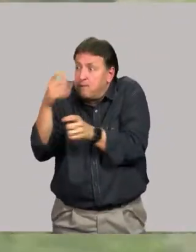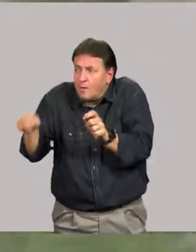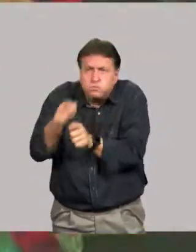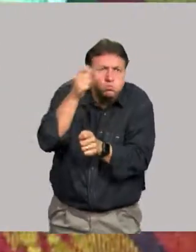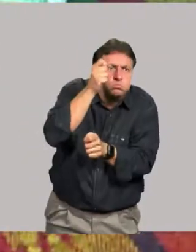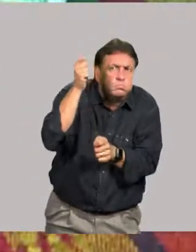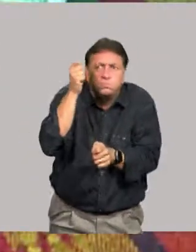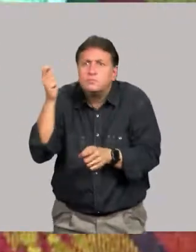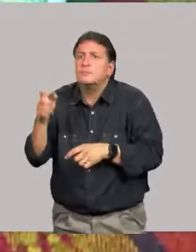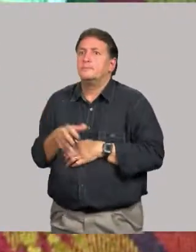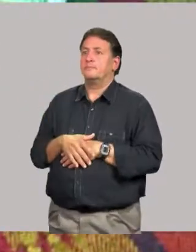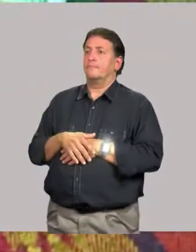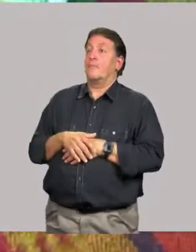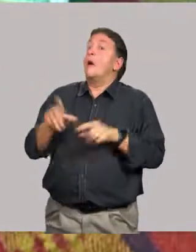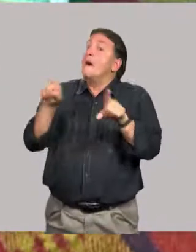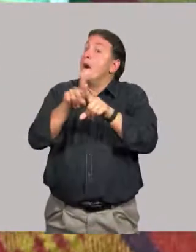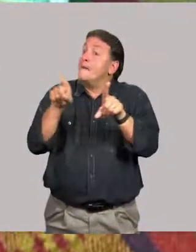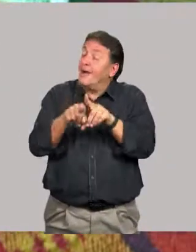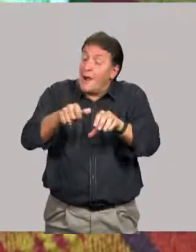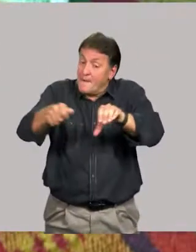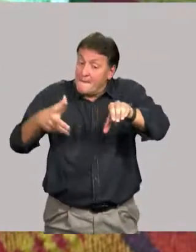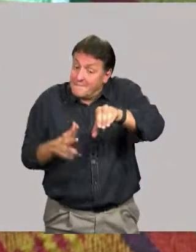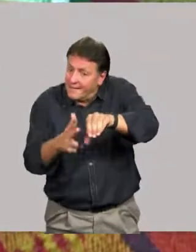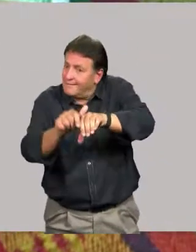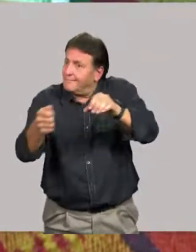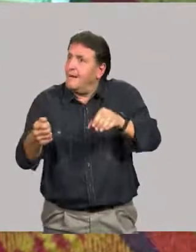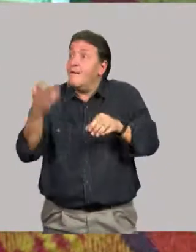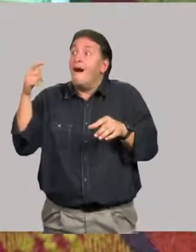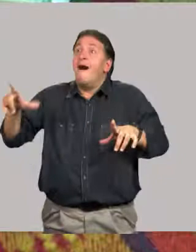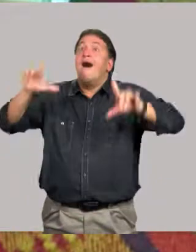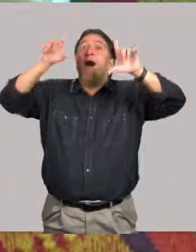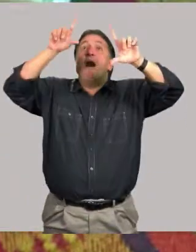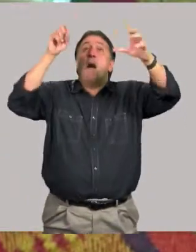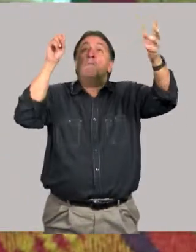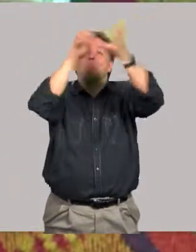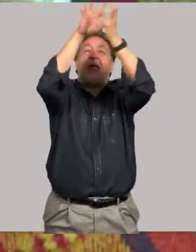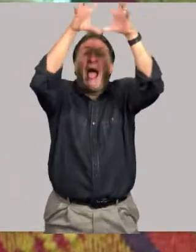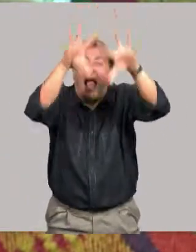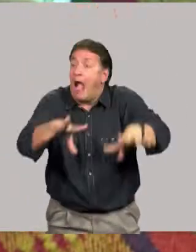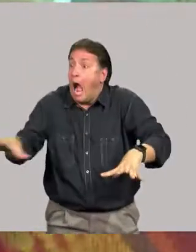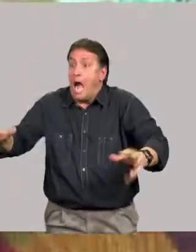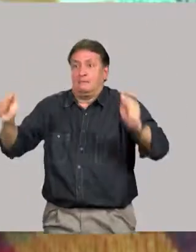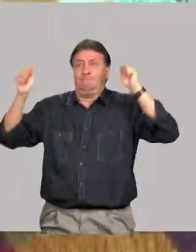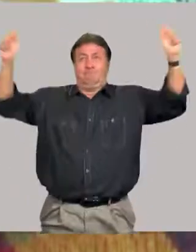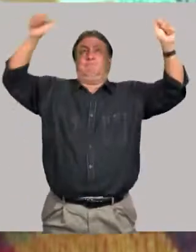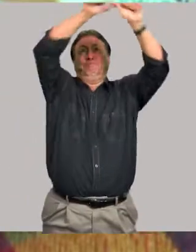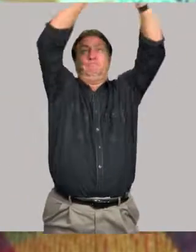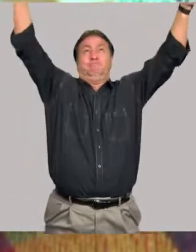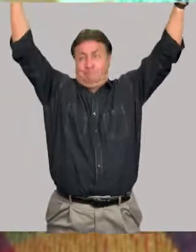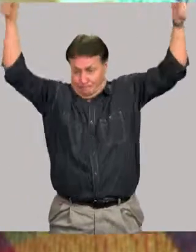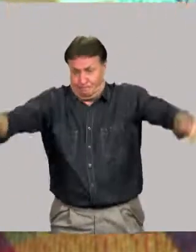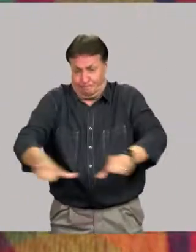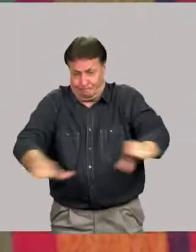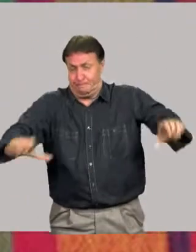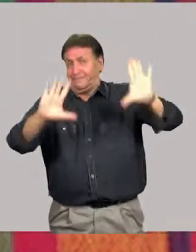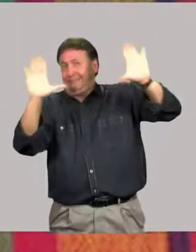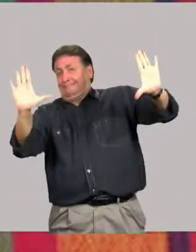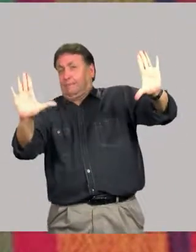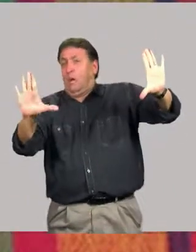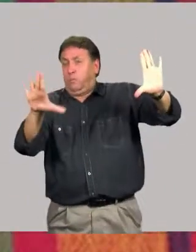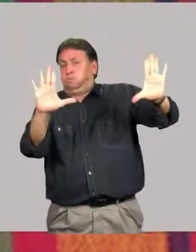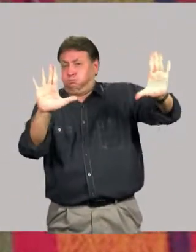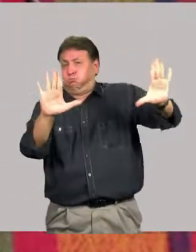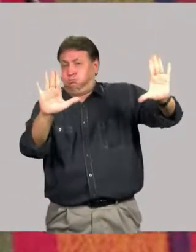shouting. Other items you should consider when building your emergency preparedness kits are special items for an infant,